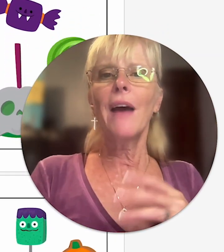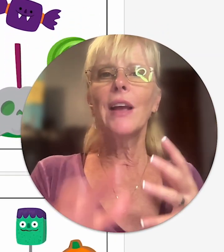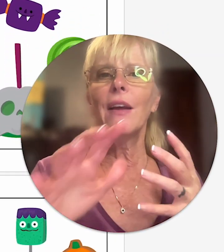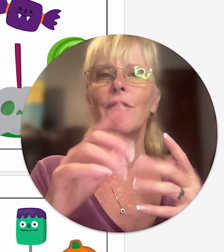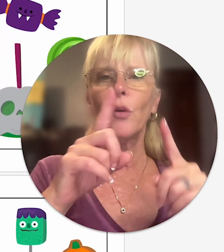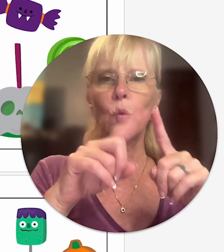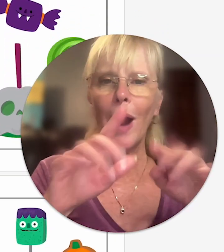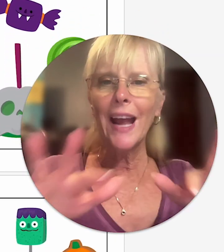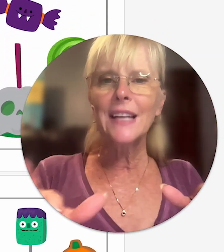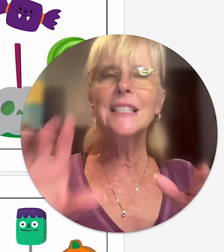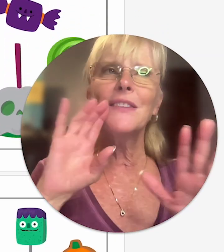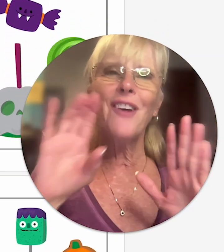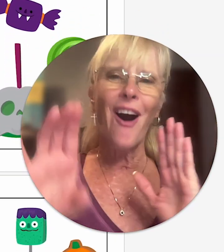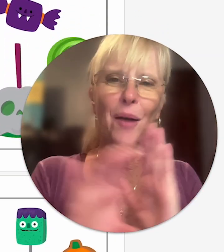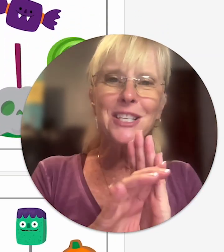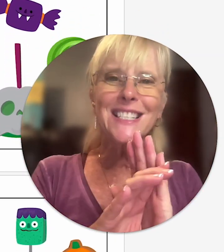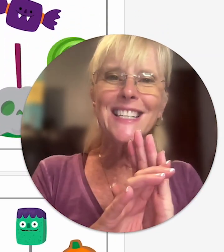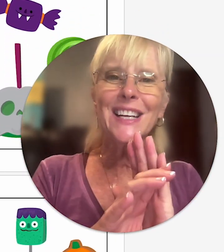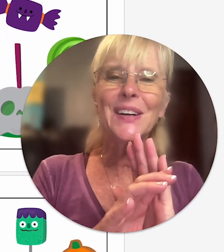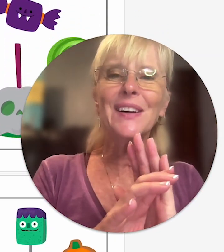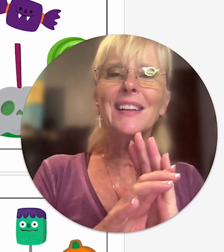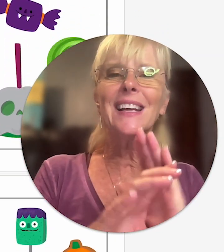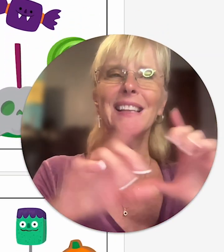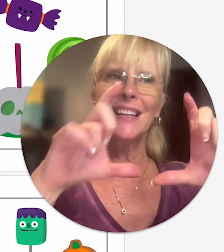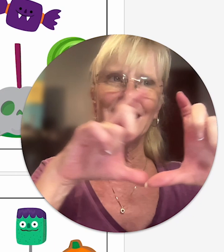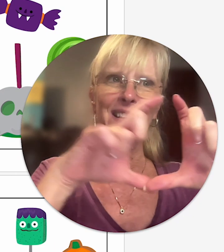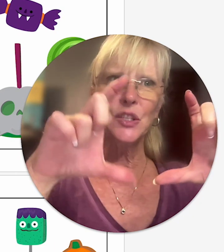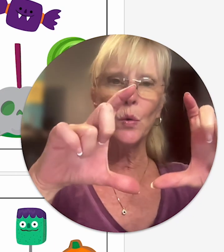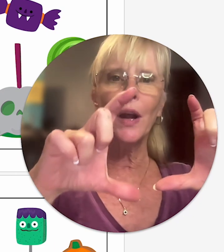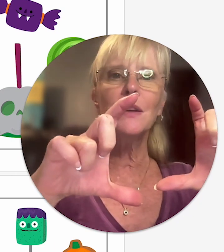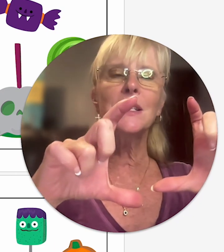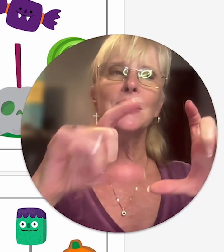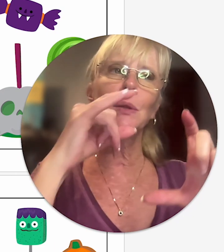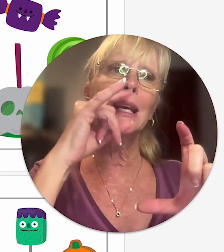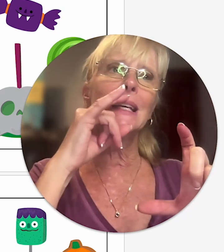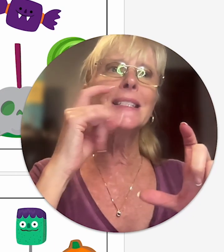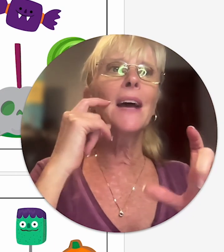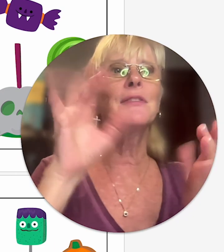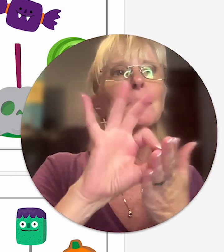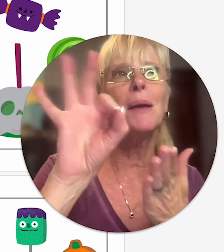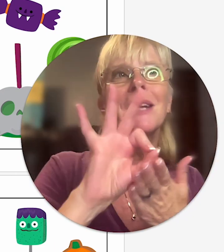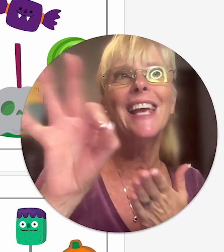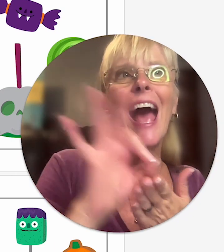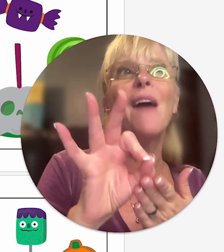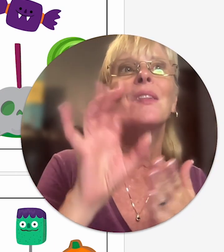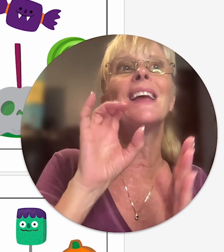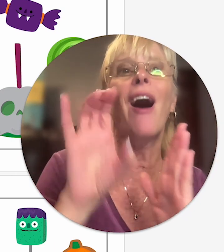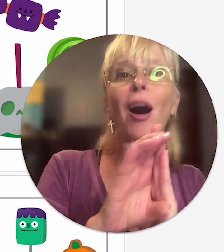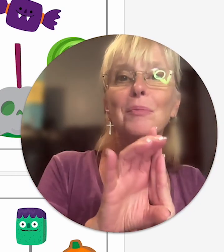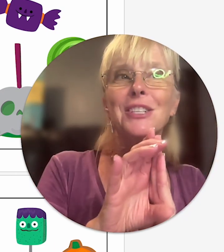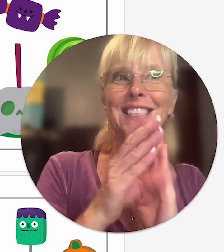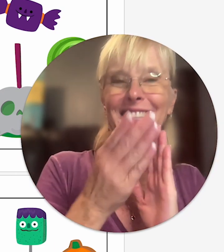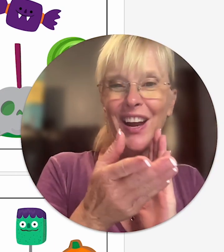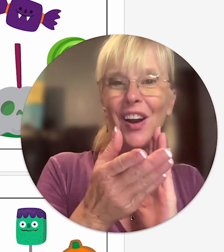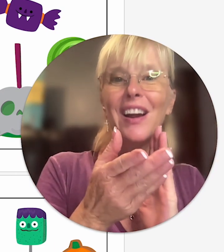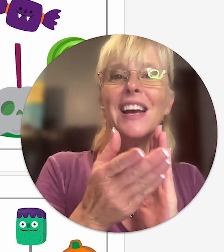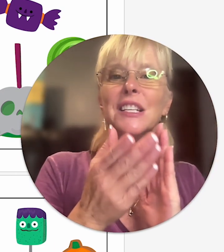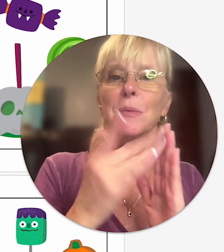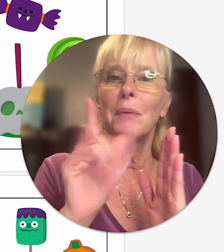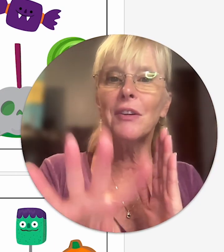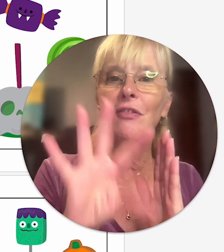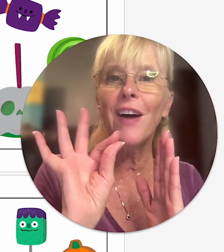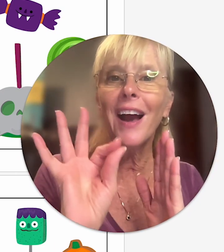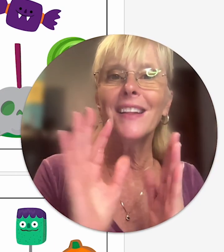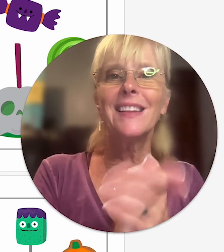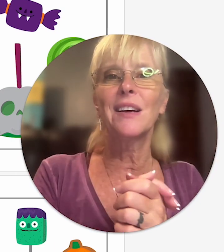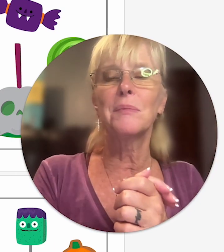we have a variety of objects here in the squares, and so the kids have to be able to count the objects there to